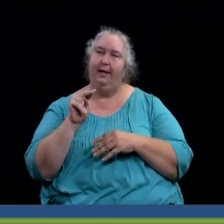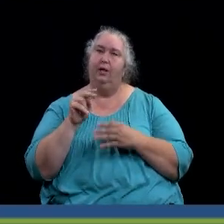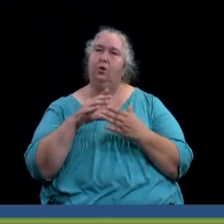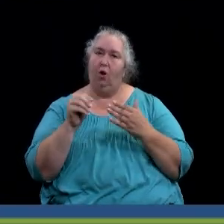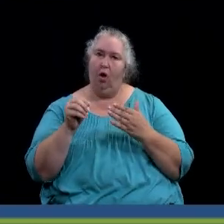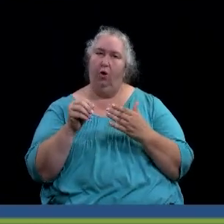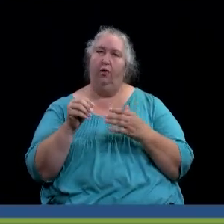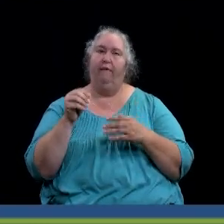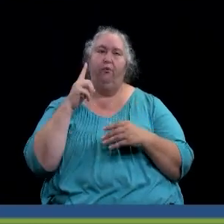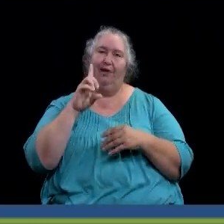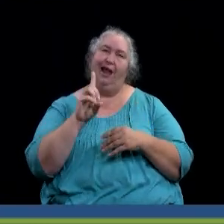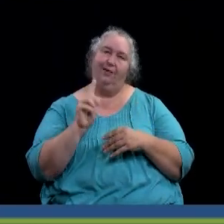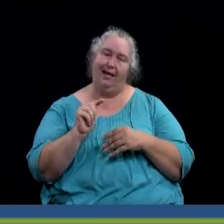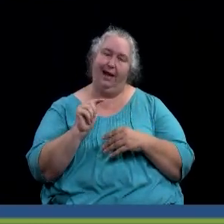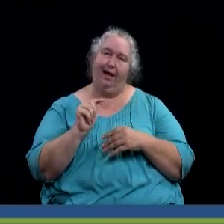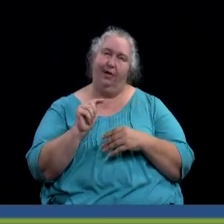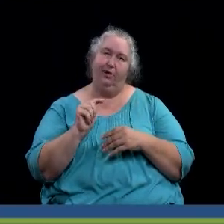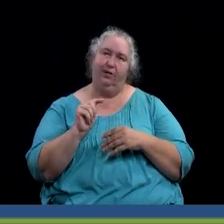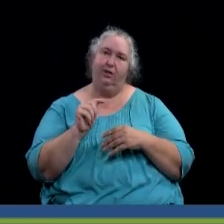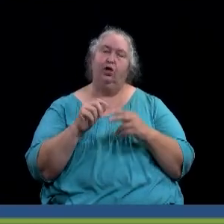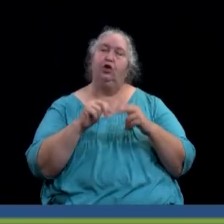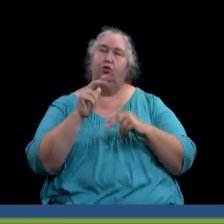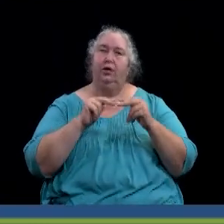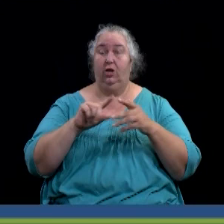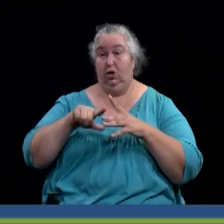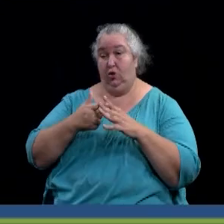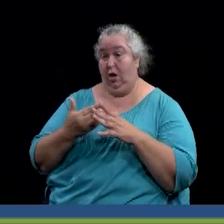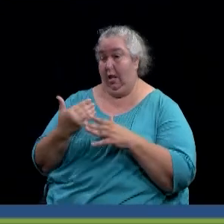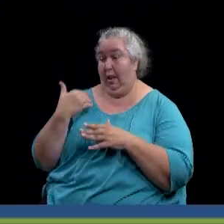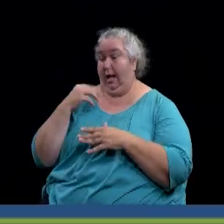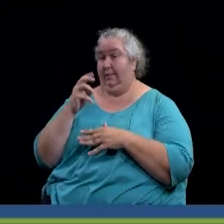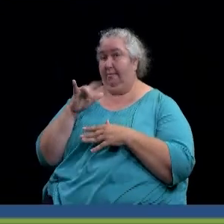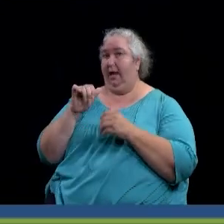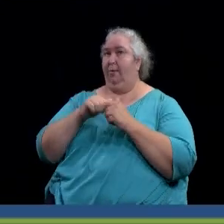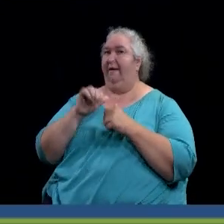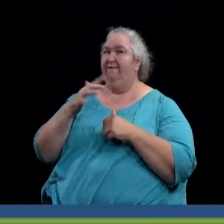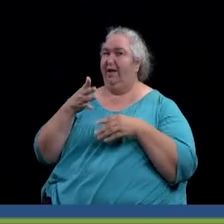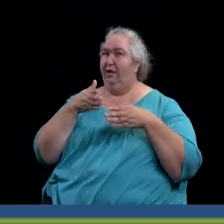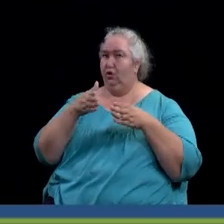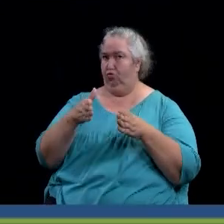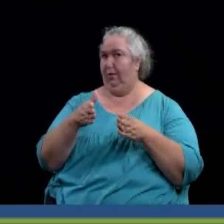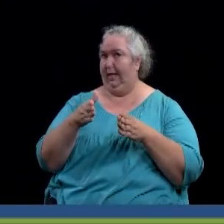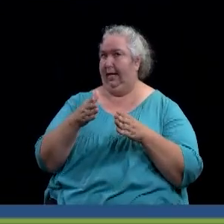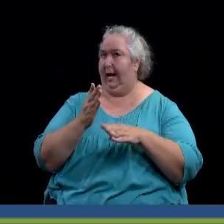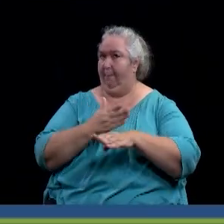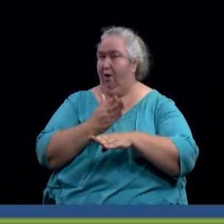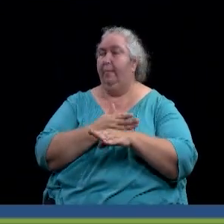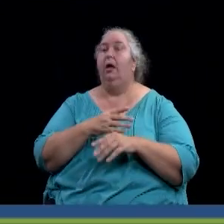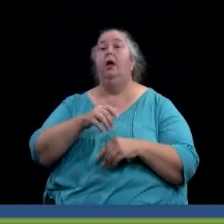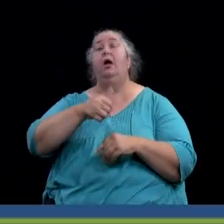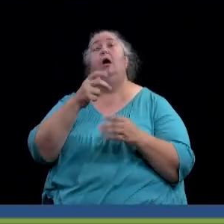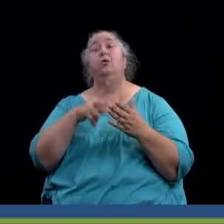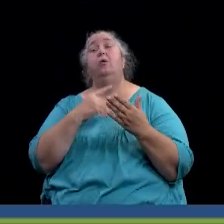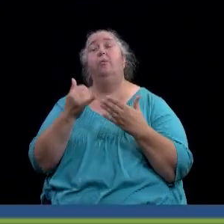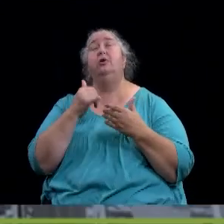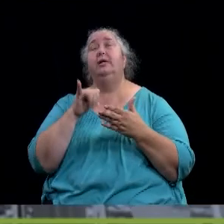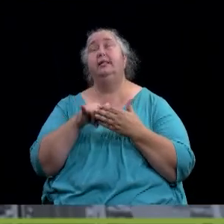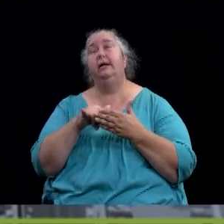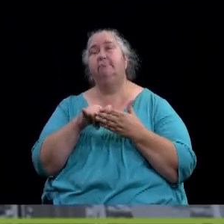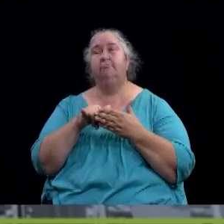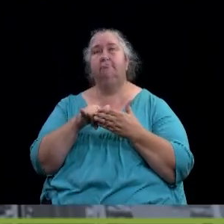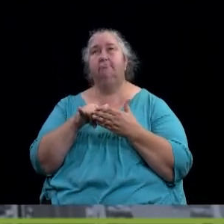Fifth Street Improvements Project. Other projects that make up the $47 million investment shall be discussed in detail during this presentation.